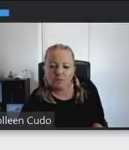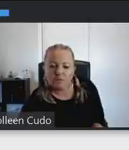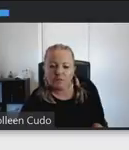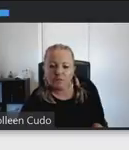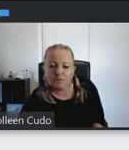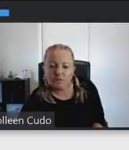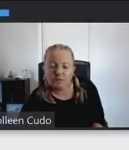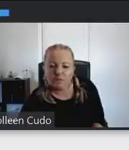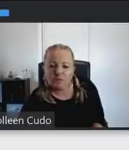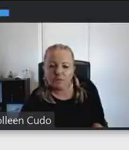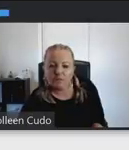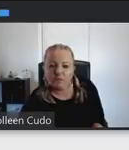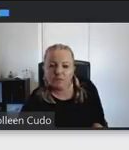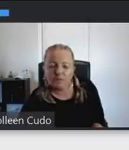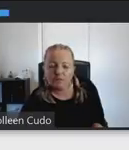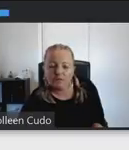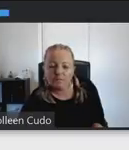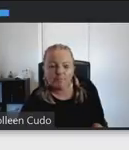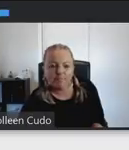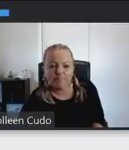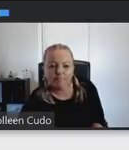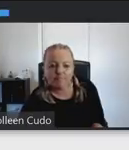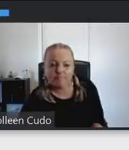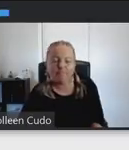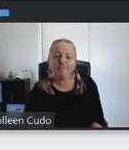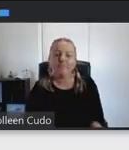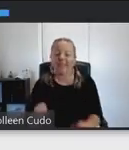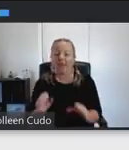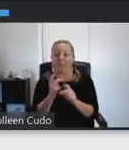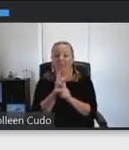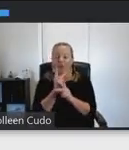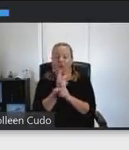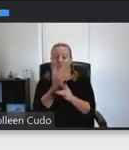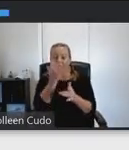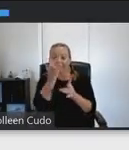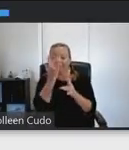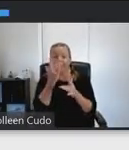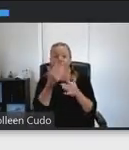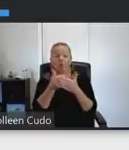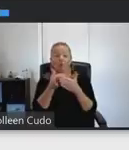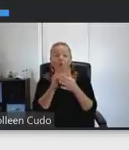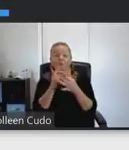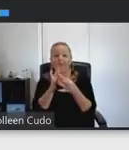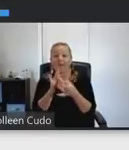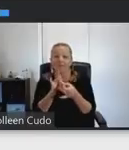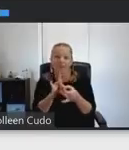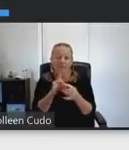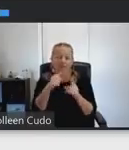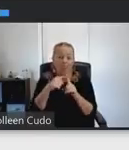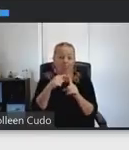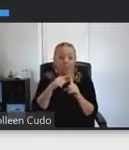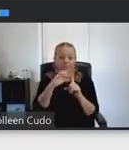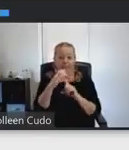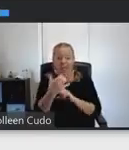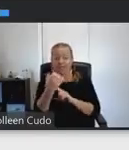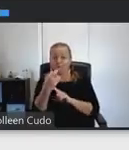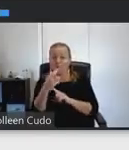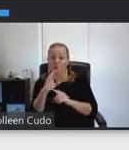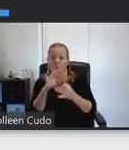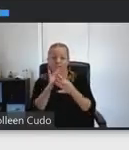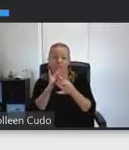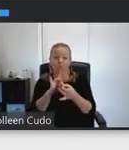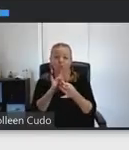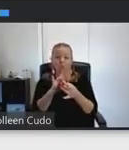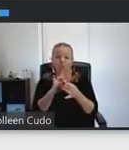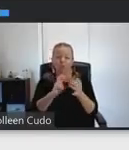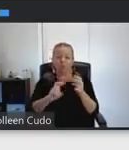they got the illness? If they were a close contact of a positive case, if they were likely attributed to travel outside of our